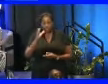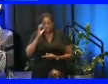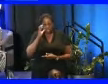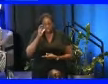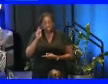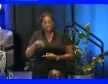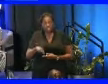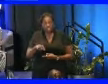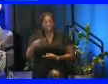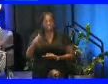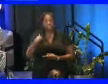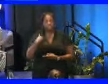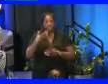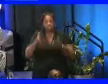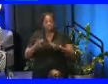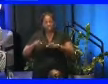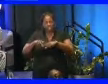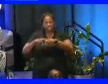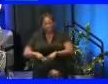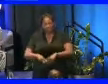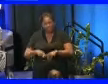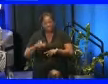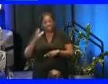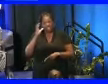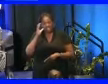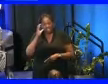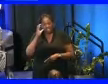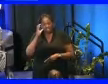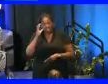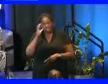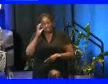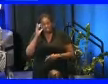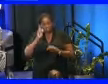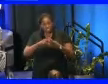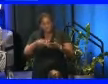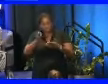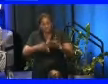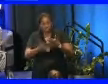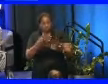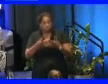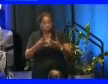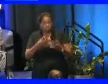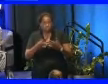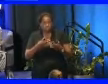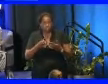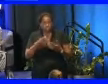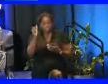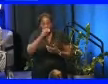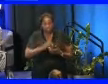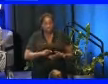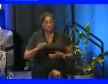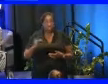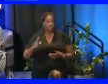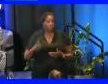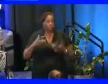You got to be that shoulder to crowd. You got to be that listening ear and hear them out all the way to the end, regardless if they schizophrenic or if